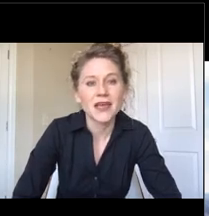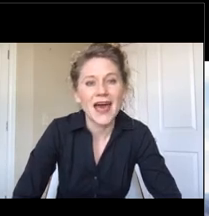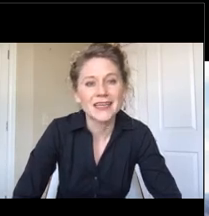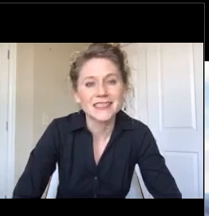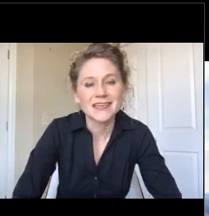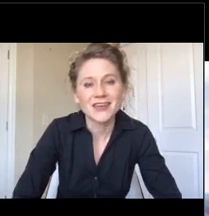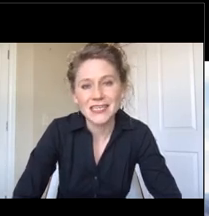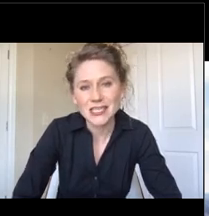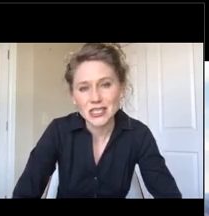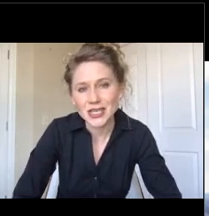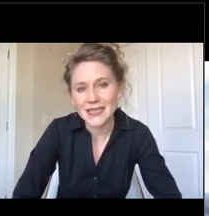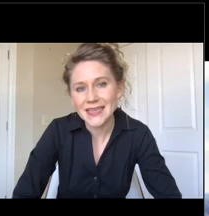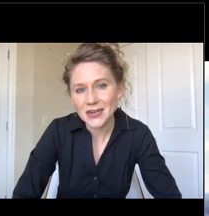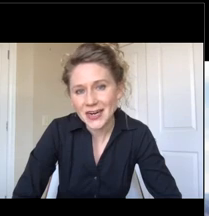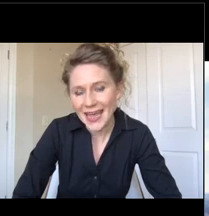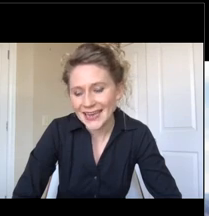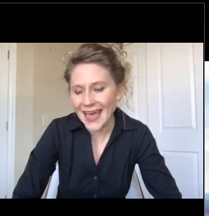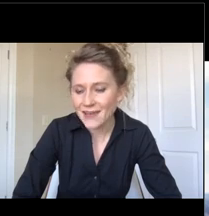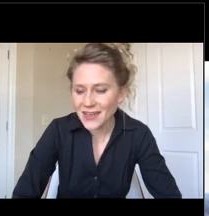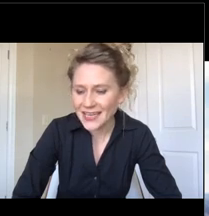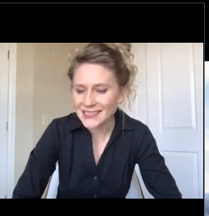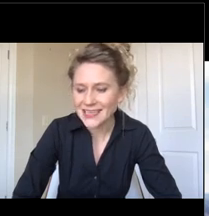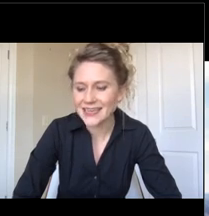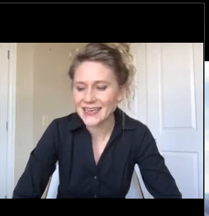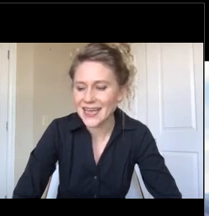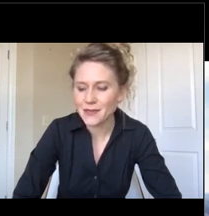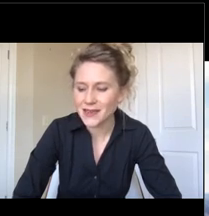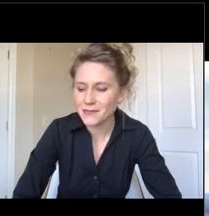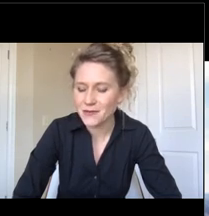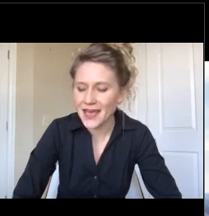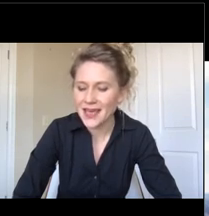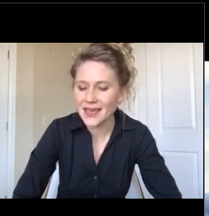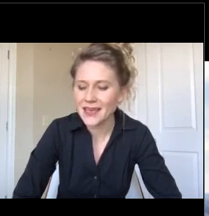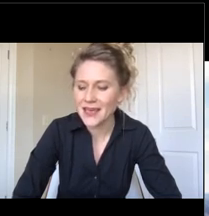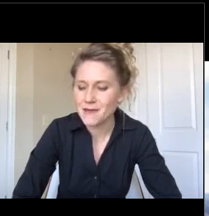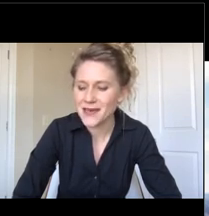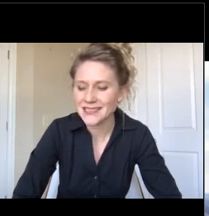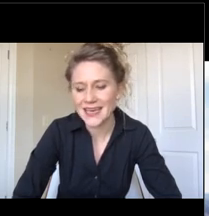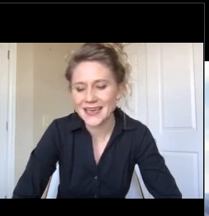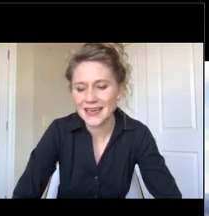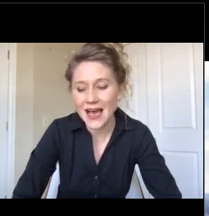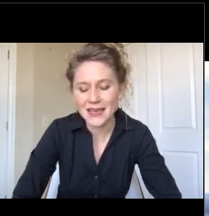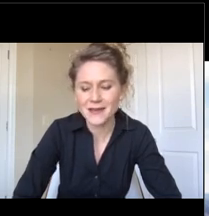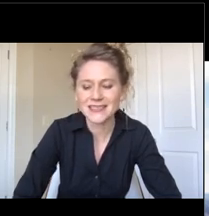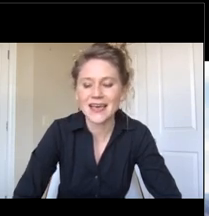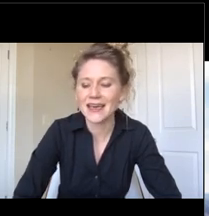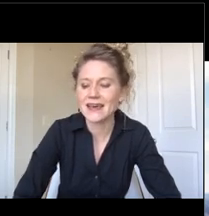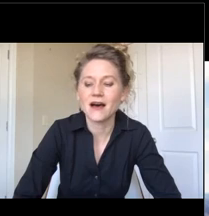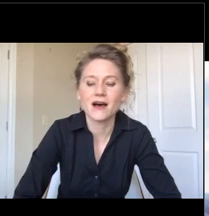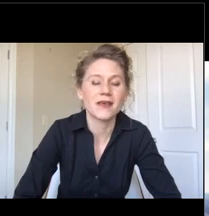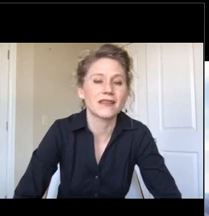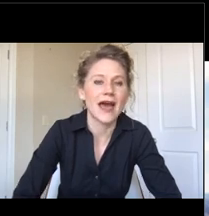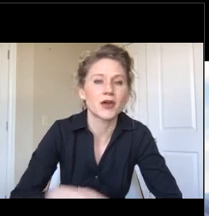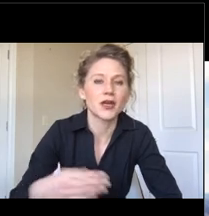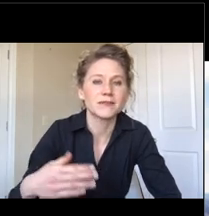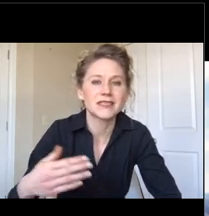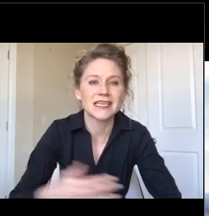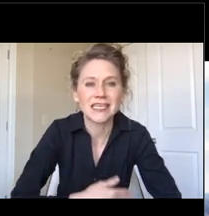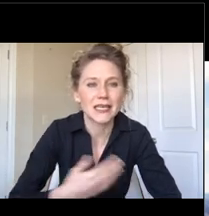a very active industry leader and advocate in APWA, MSA, IMSA,